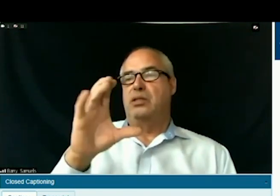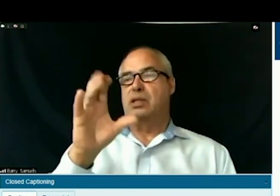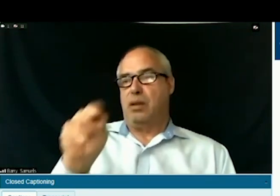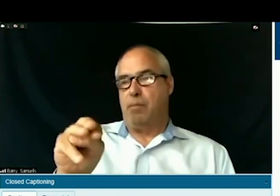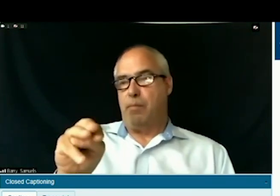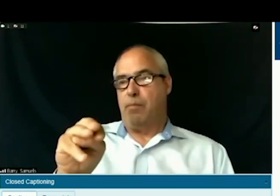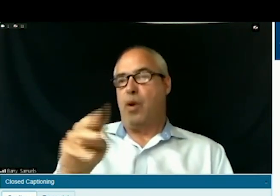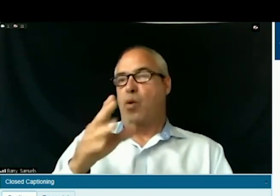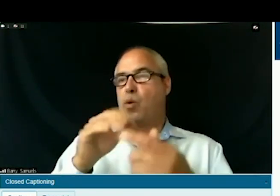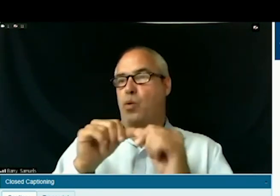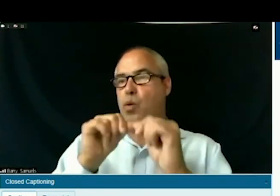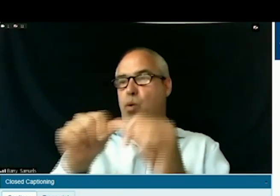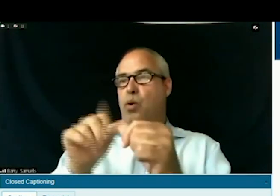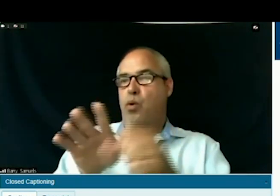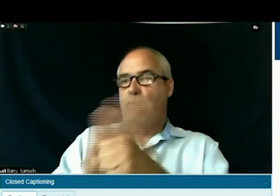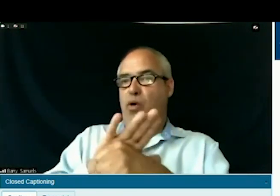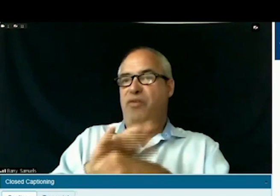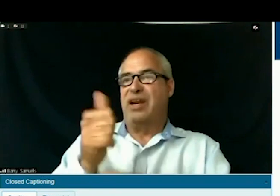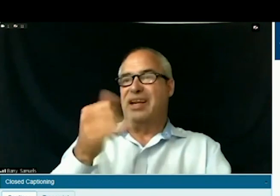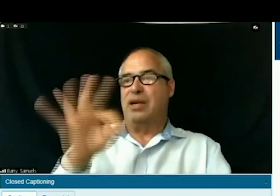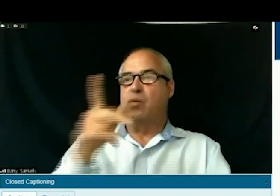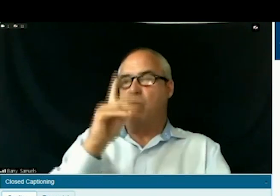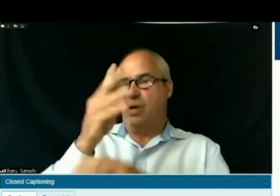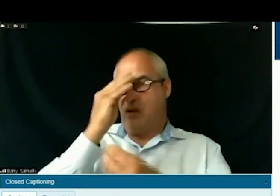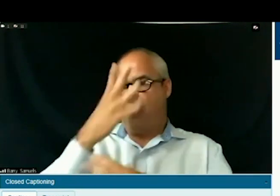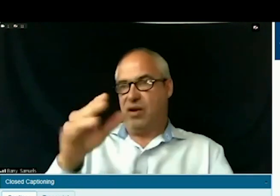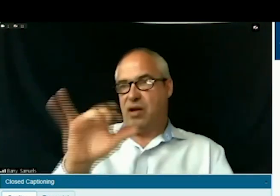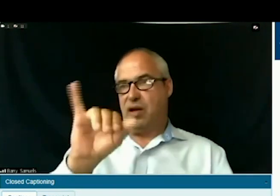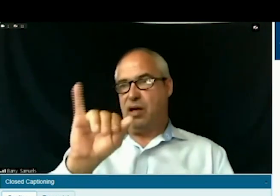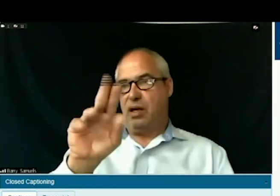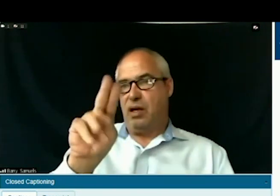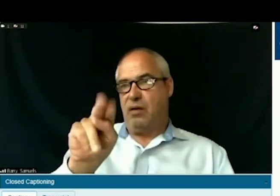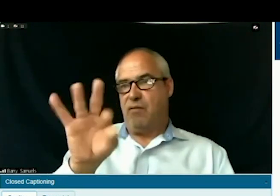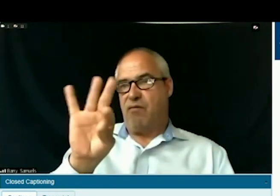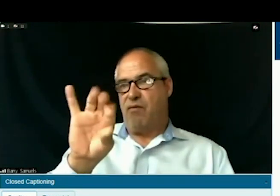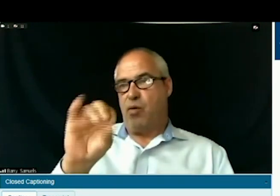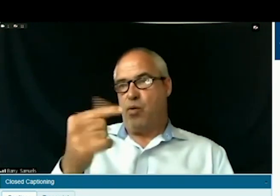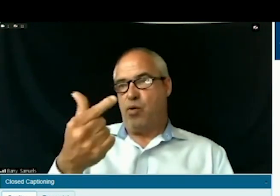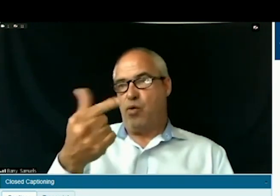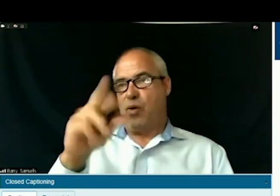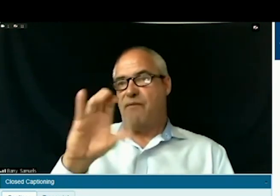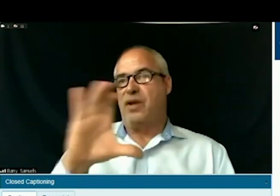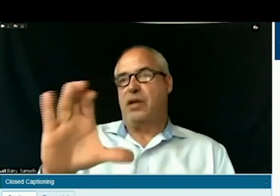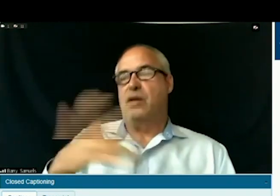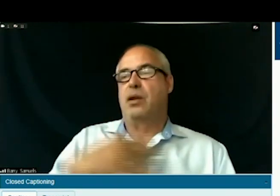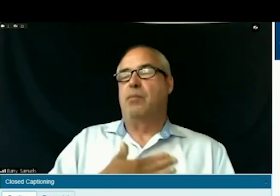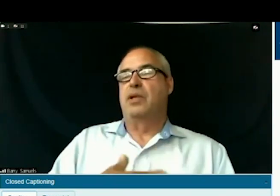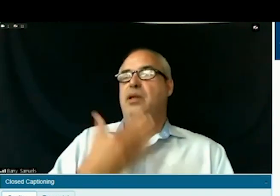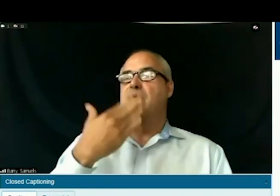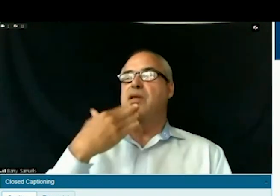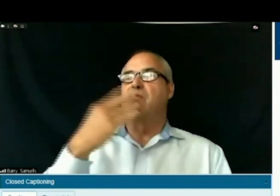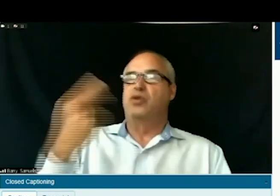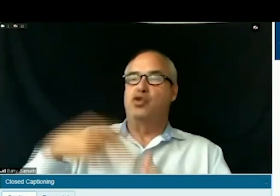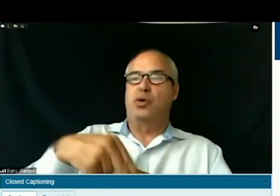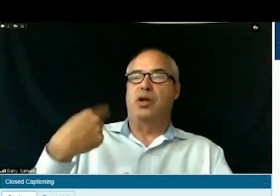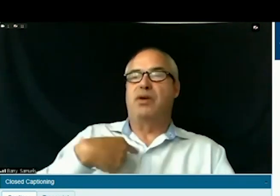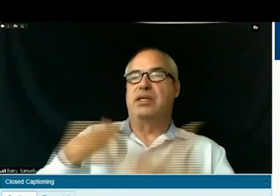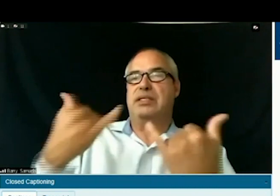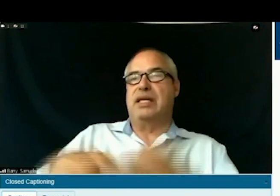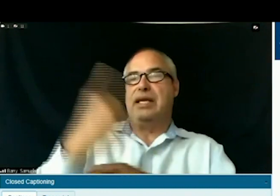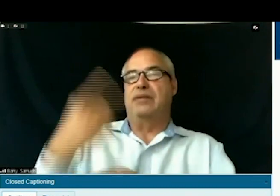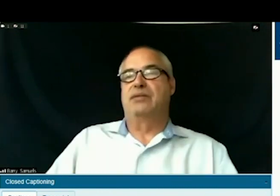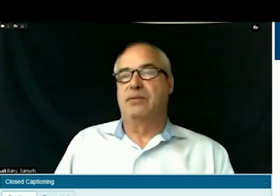equity. We will also be releasing an infographic on disability, so please stay tuned. Thank you so much for joining us again today.